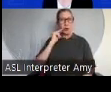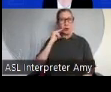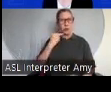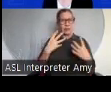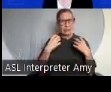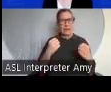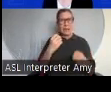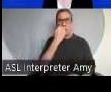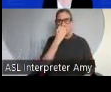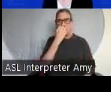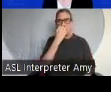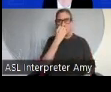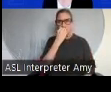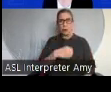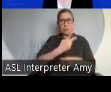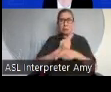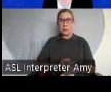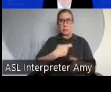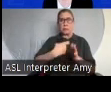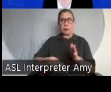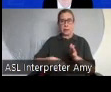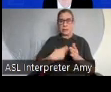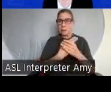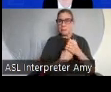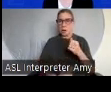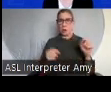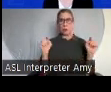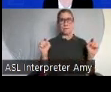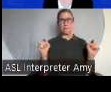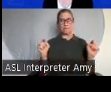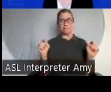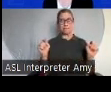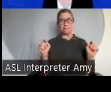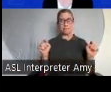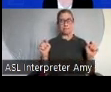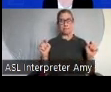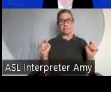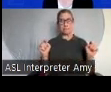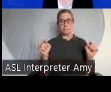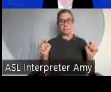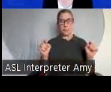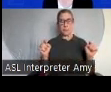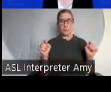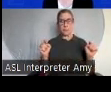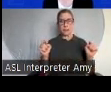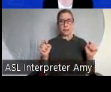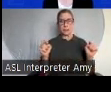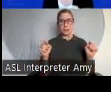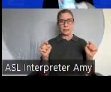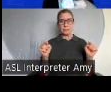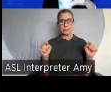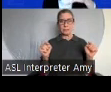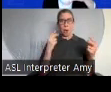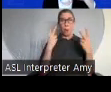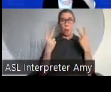at reasonable prices. And so it's somewhat heartening what I'm seeing